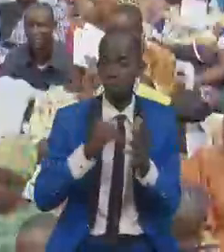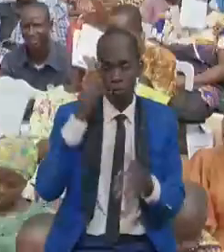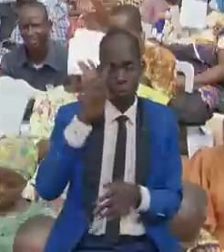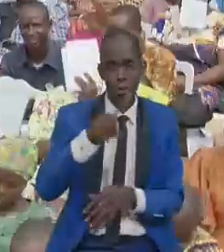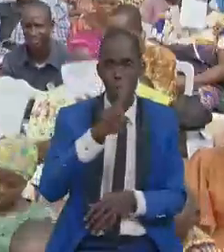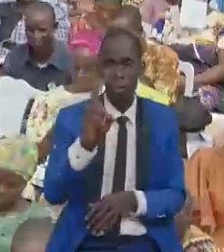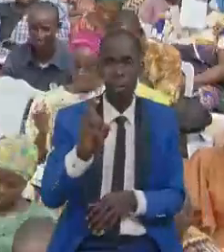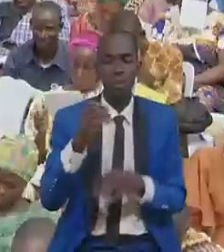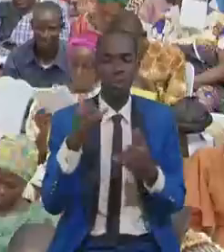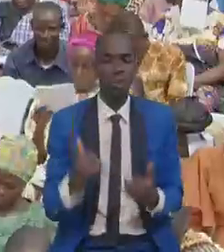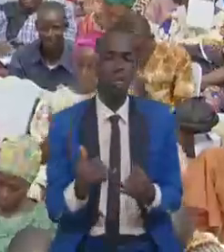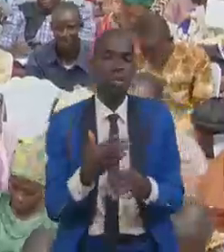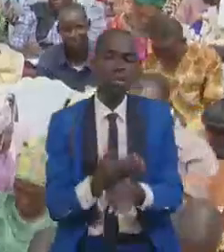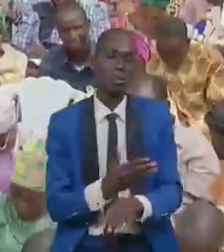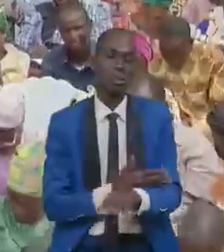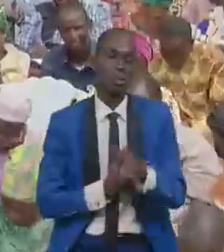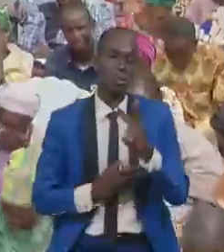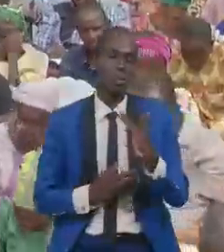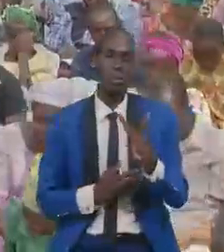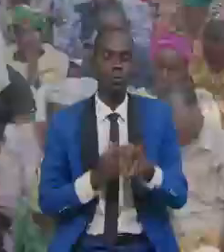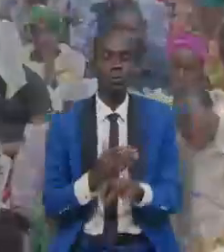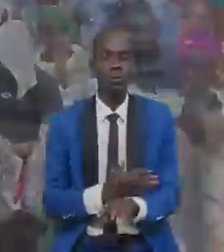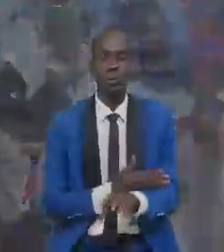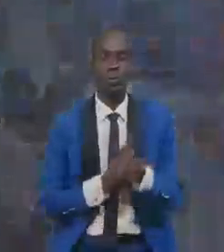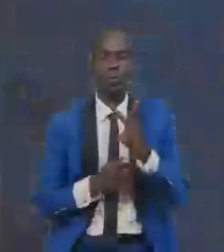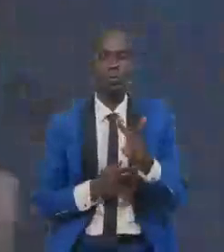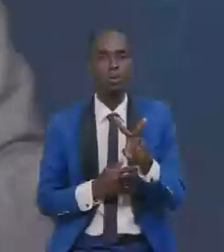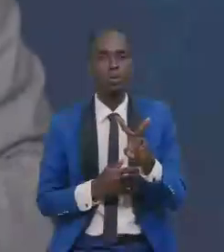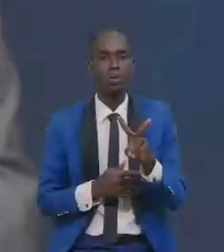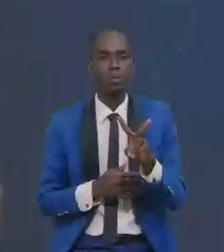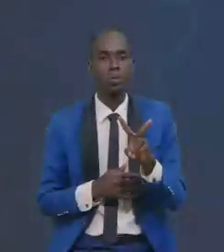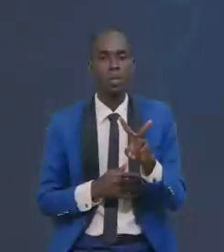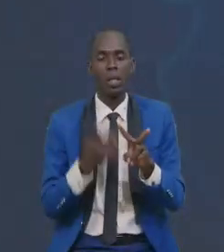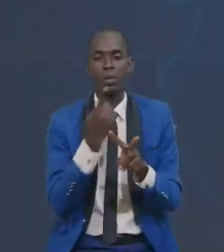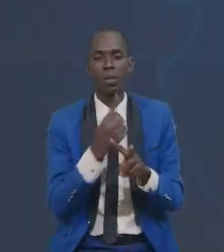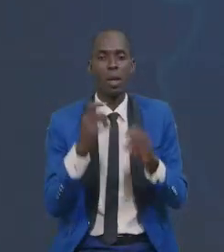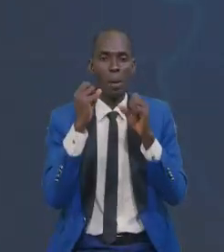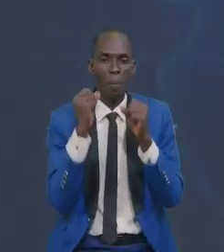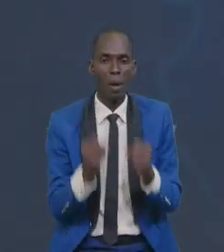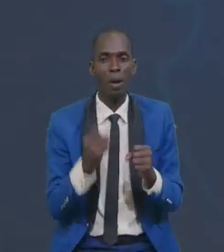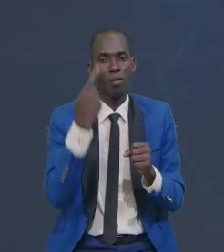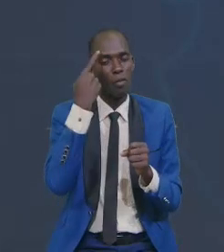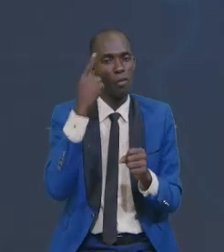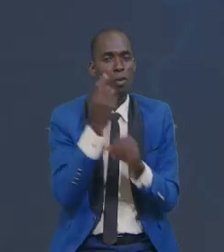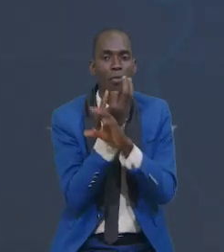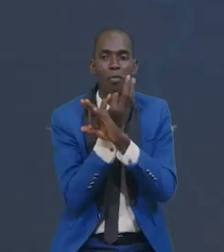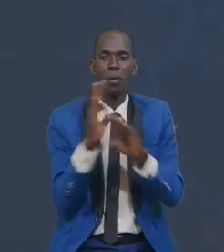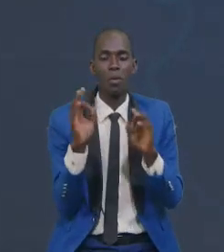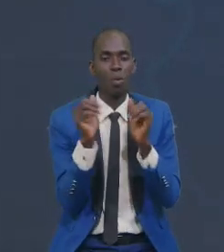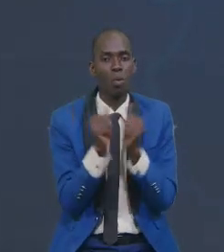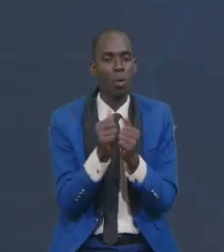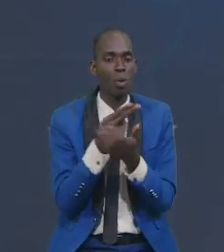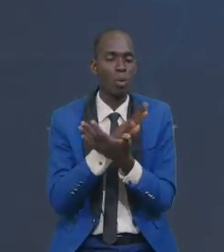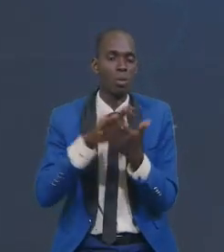to number two here. Number two, we're looking at the power for freedom with